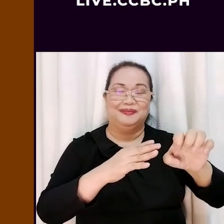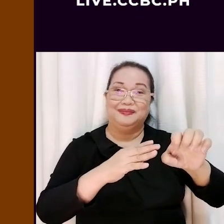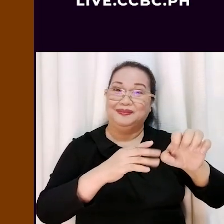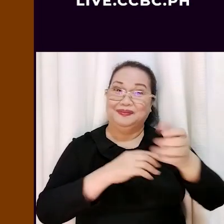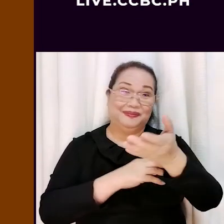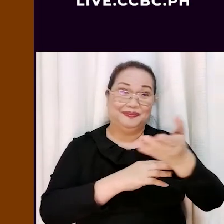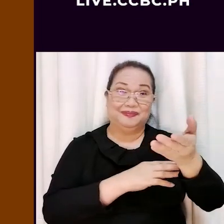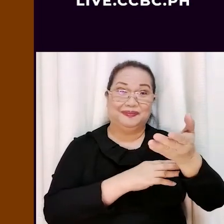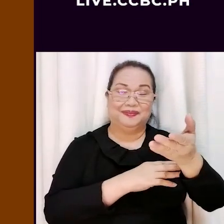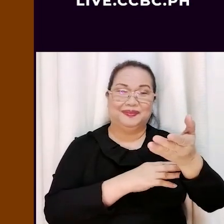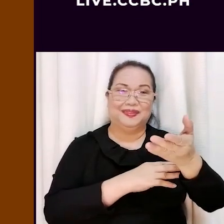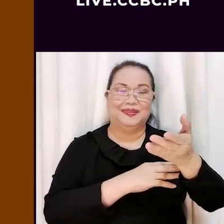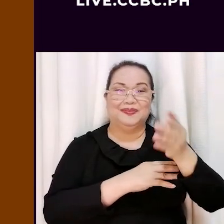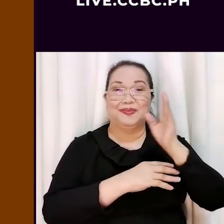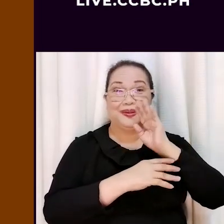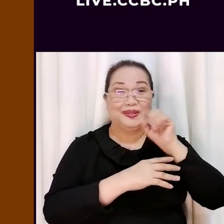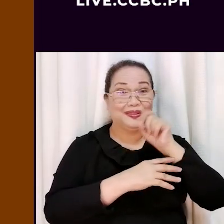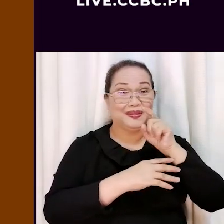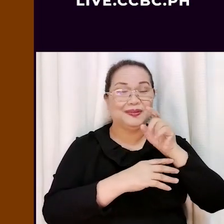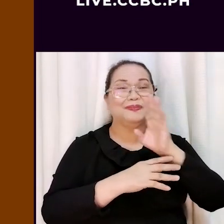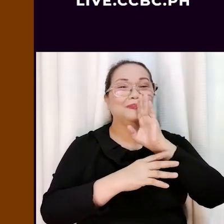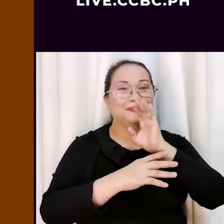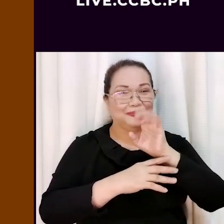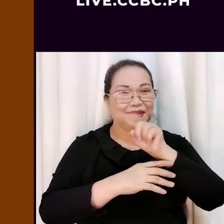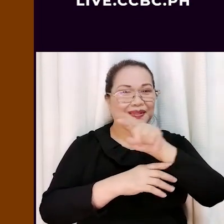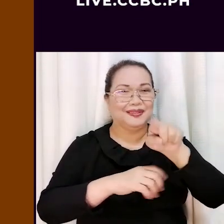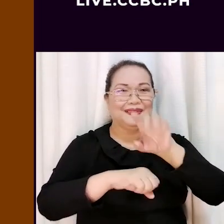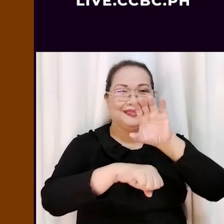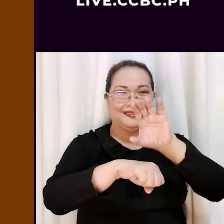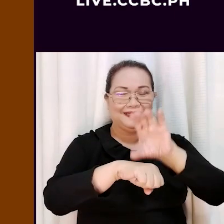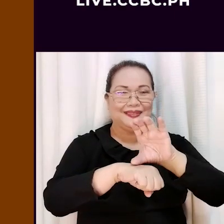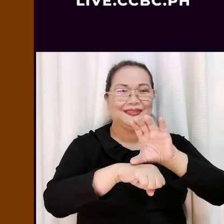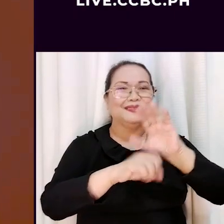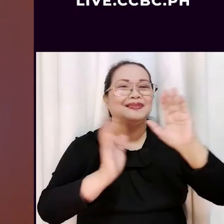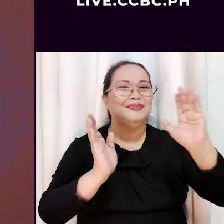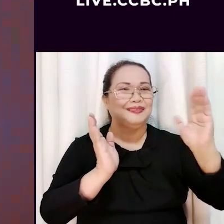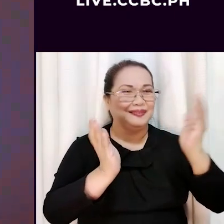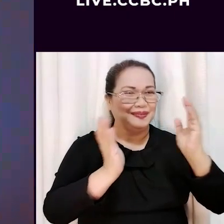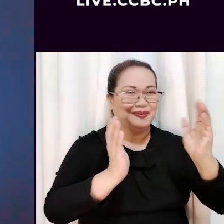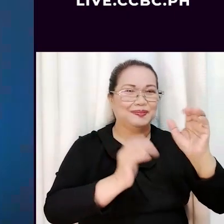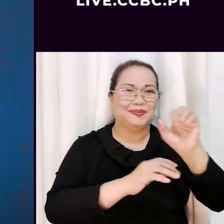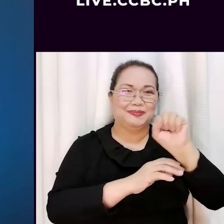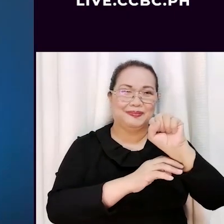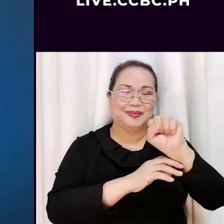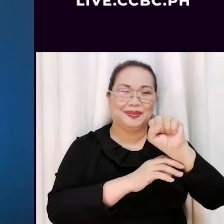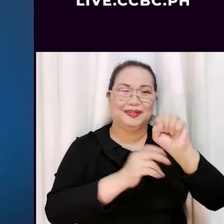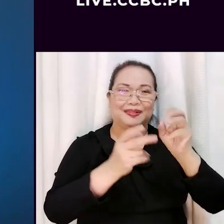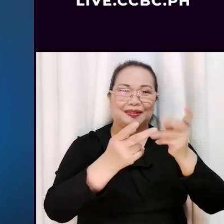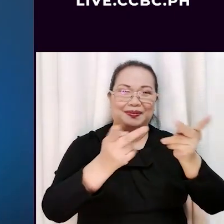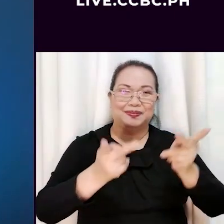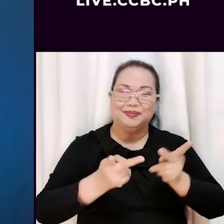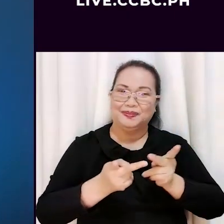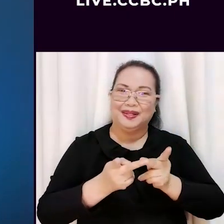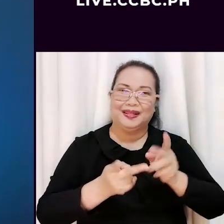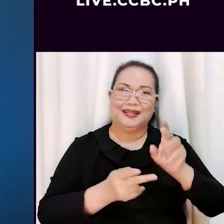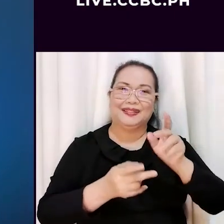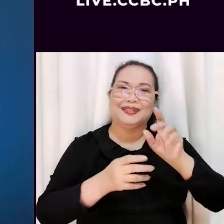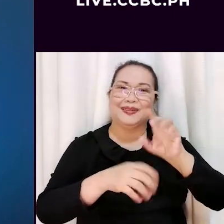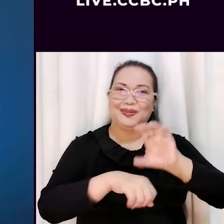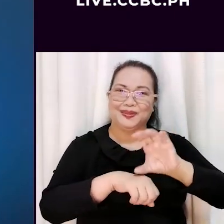Beloved, let us be, as the church in Smyrna teaches us,